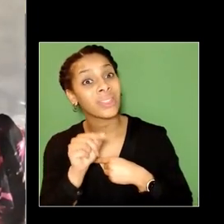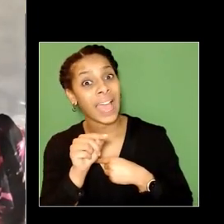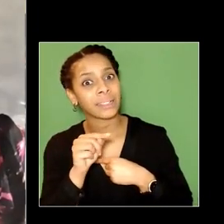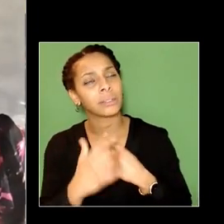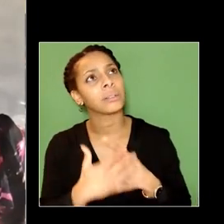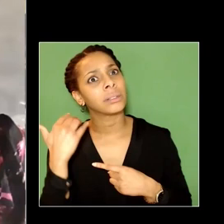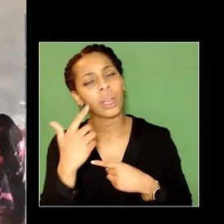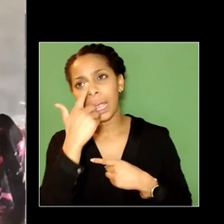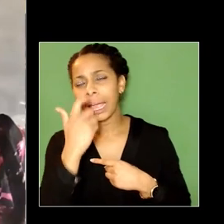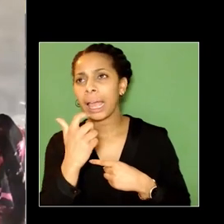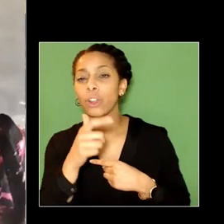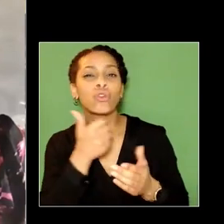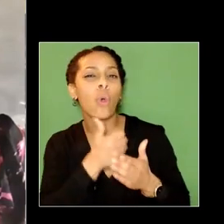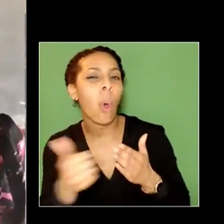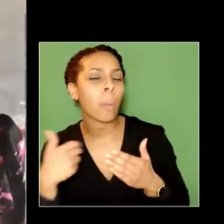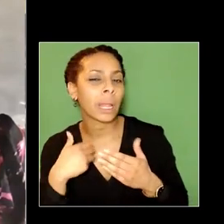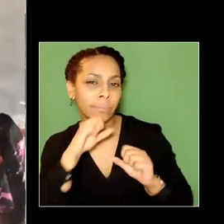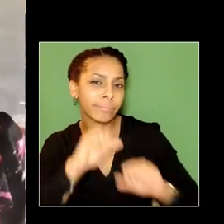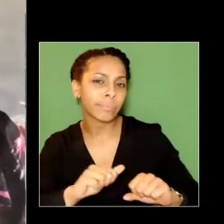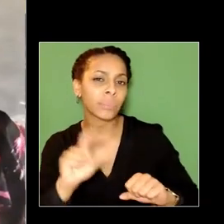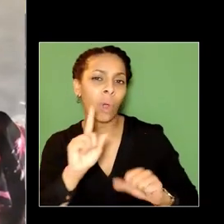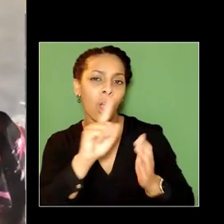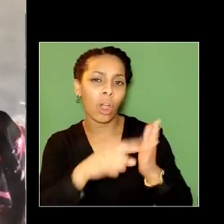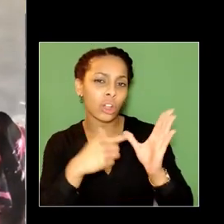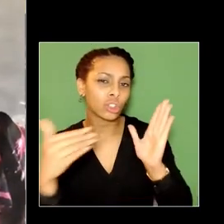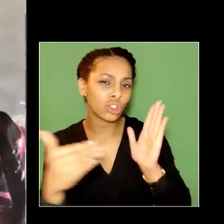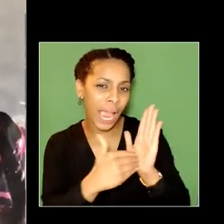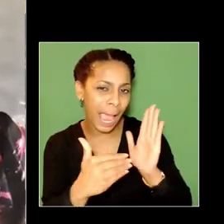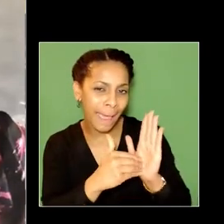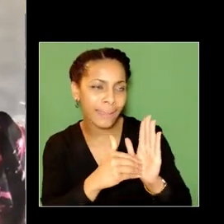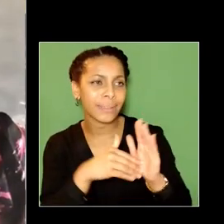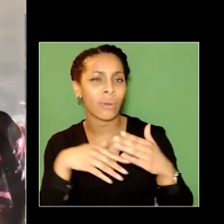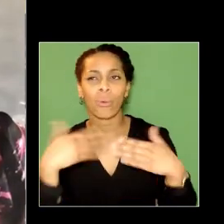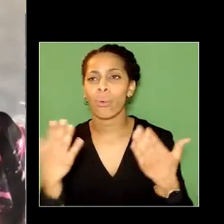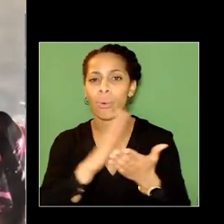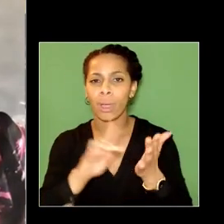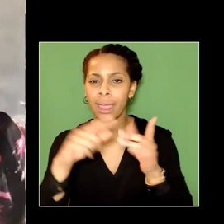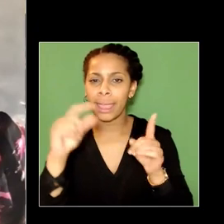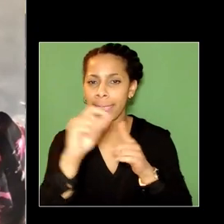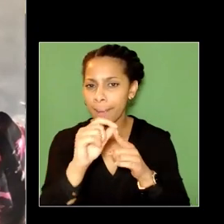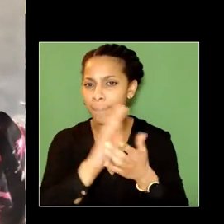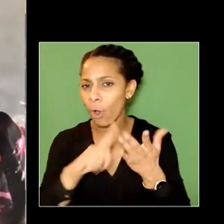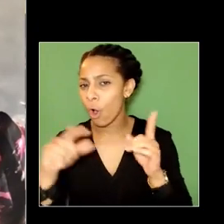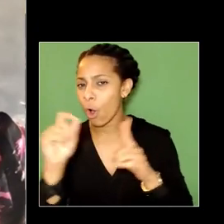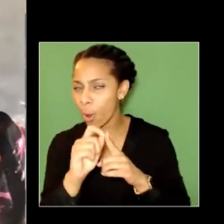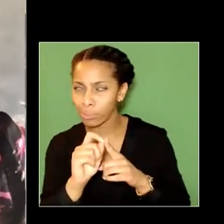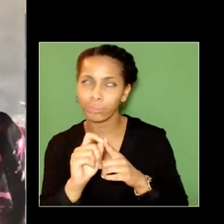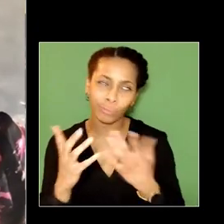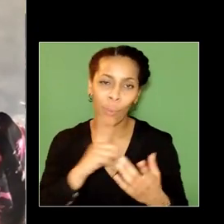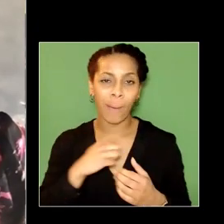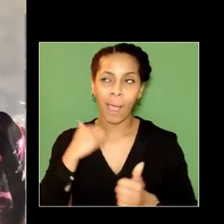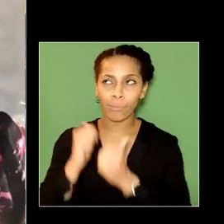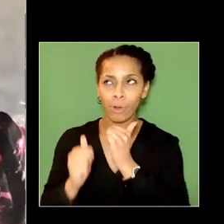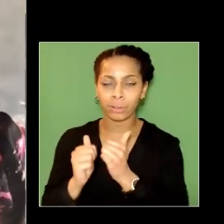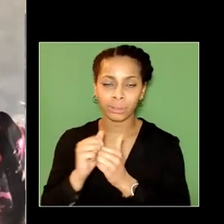it's most often jazz. It's also hip hop, because that's kind of what I grew up on. My brothers were big hip hop fans and we weren't allowed to listen to